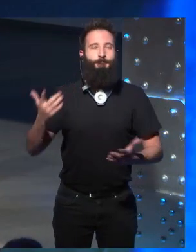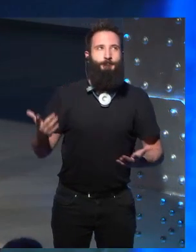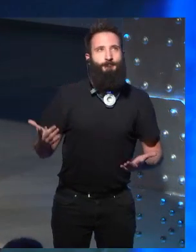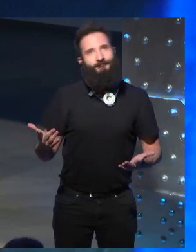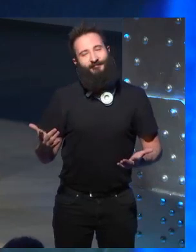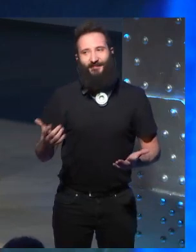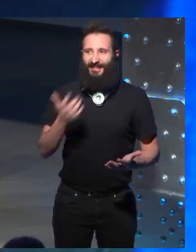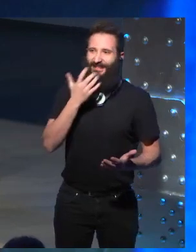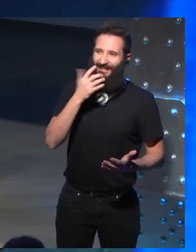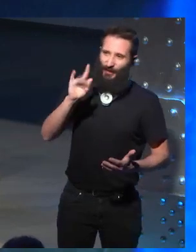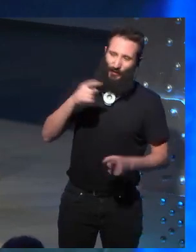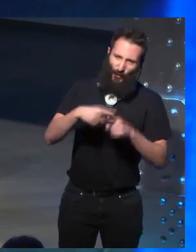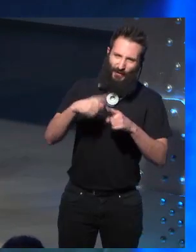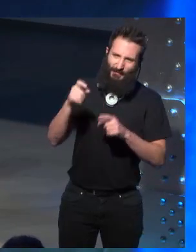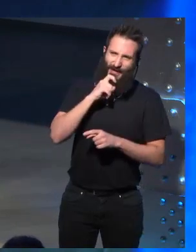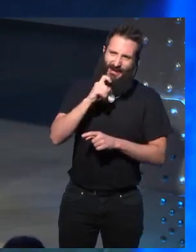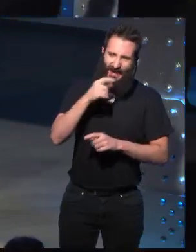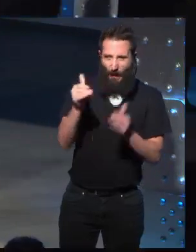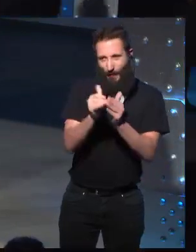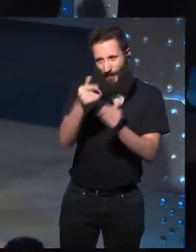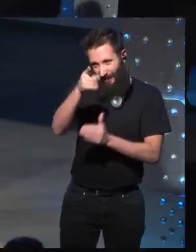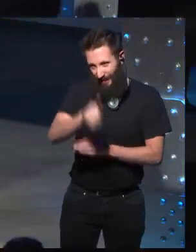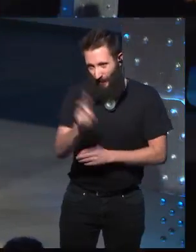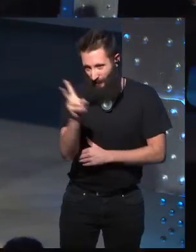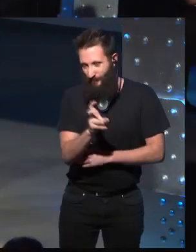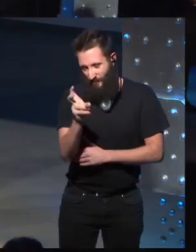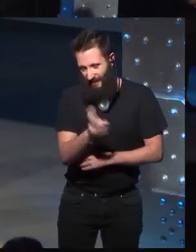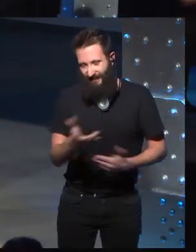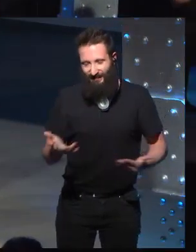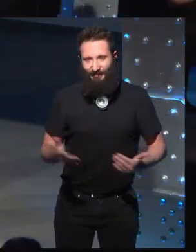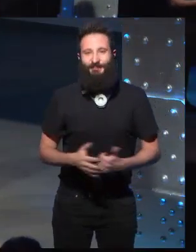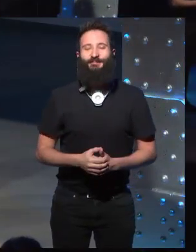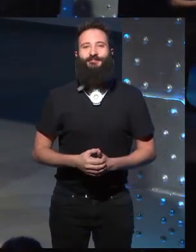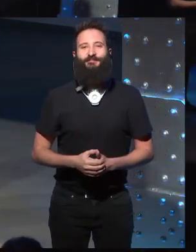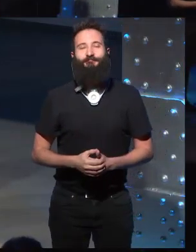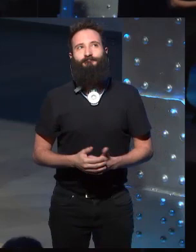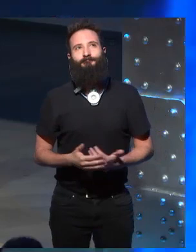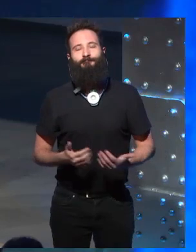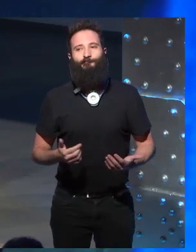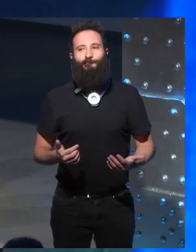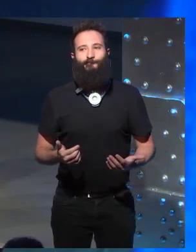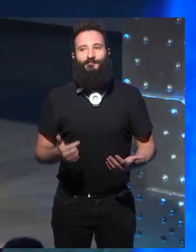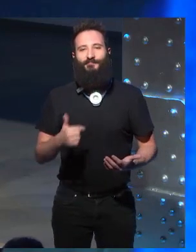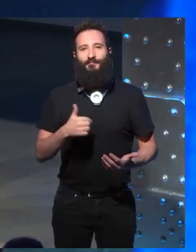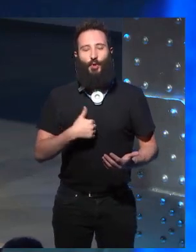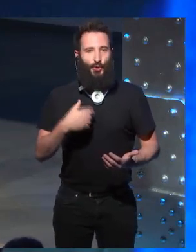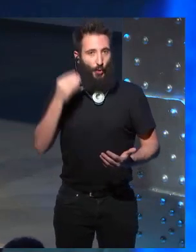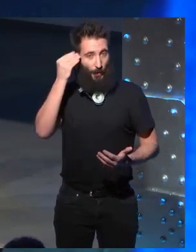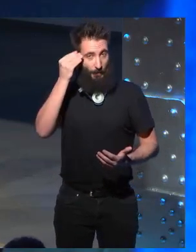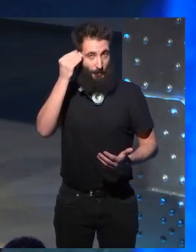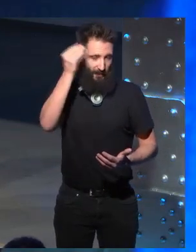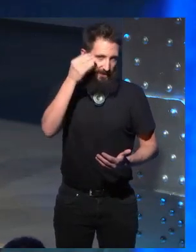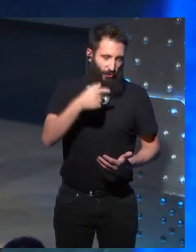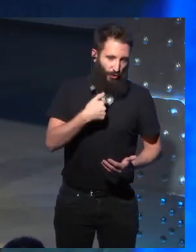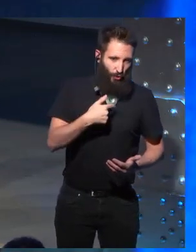Si hay pequeñas cosas difíciles. There are small things, it's useful too. Now, to begin with,